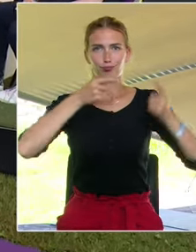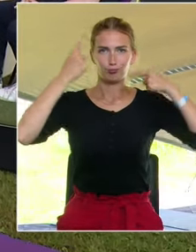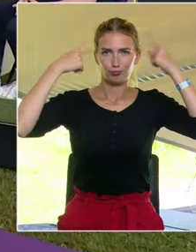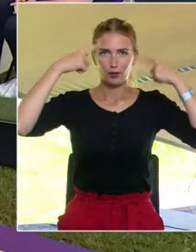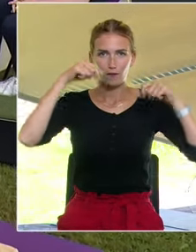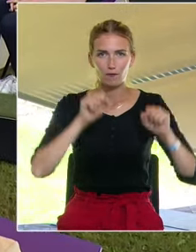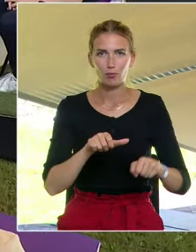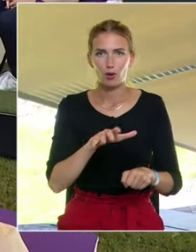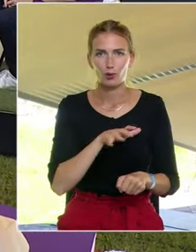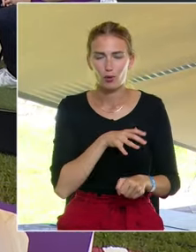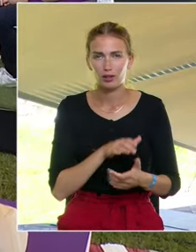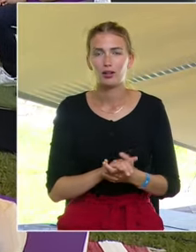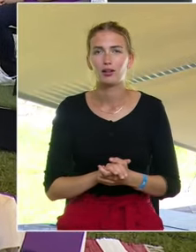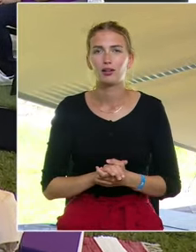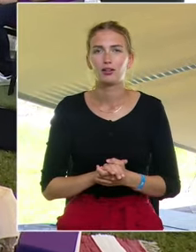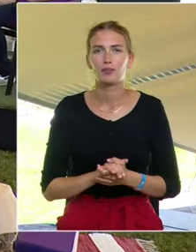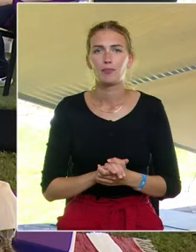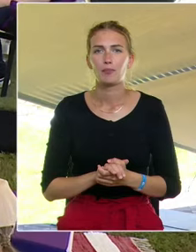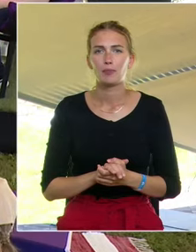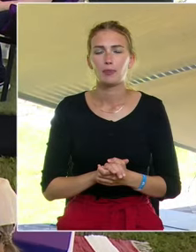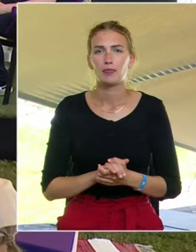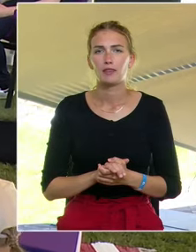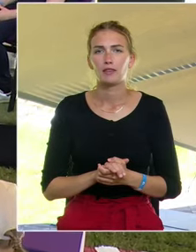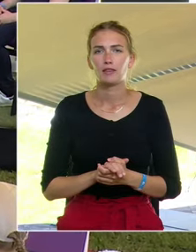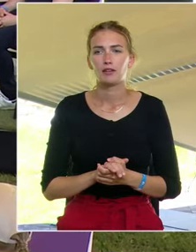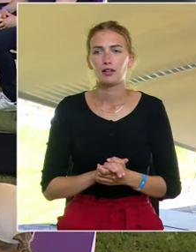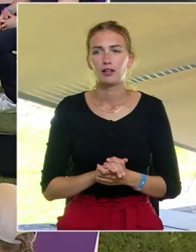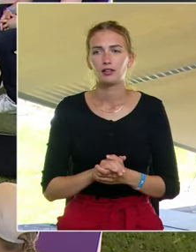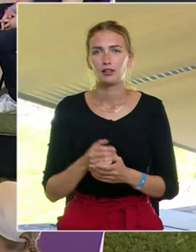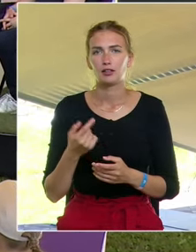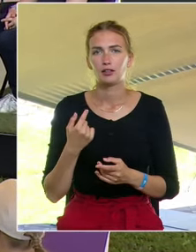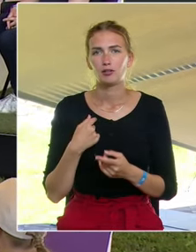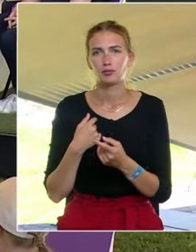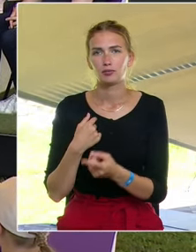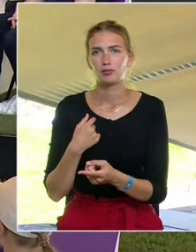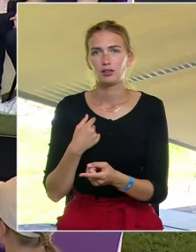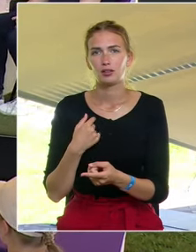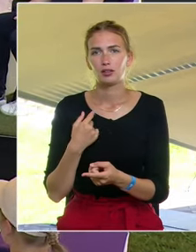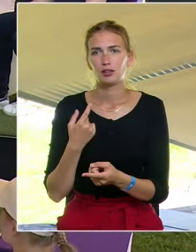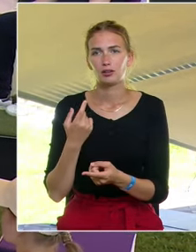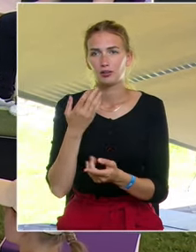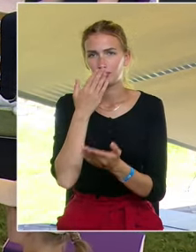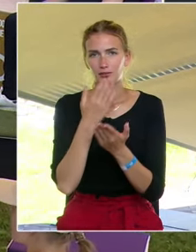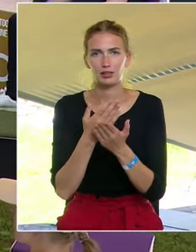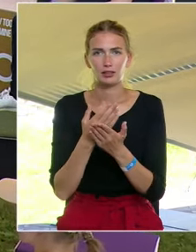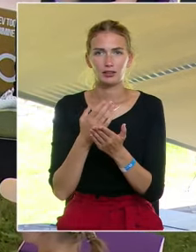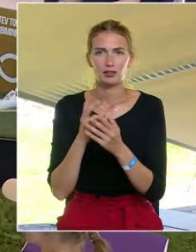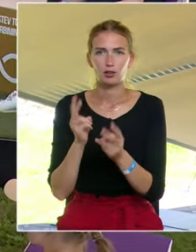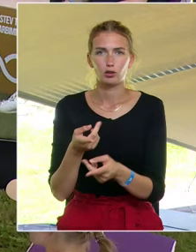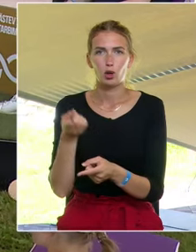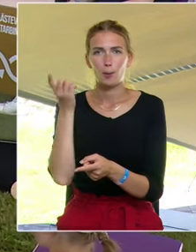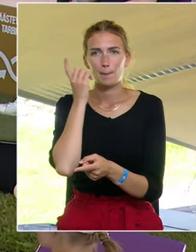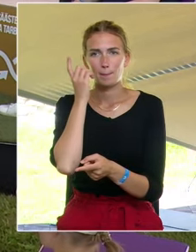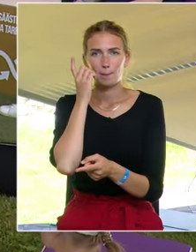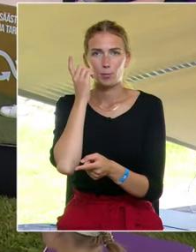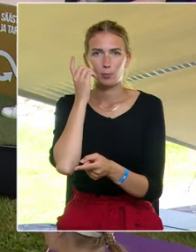it's like building a mobile phone with the world's biggest and best lasting battery, which Nokia did and failed, and the other guy said, "Oh, fuck